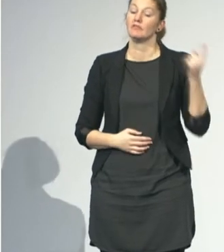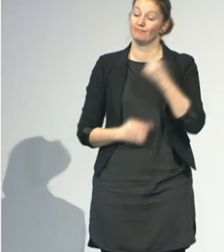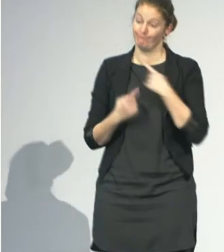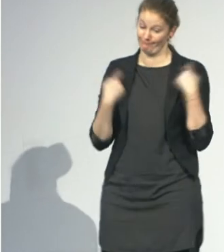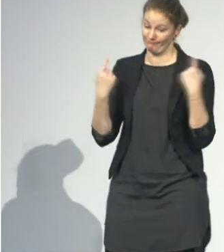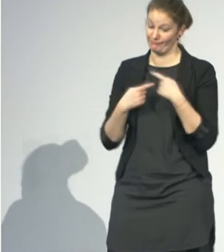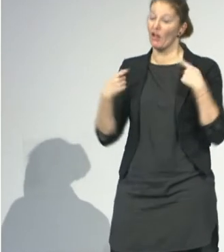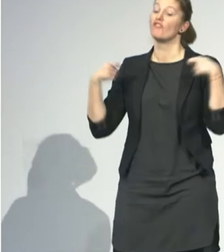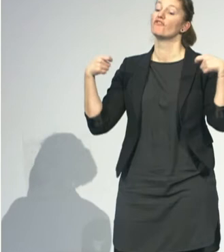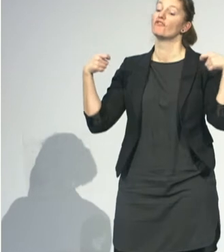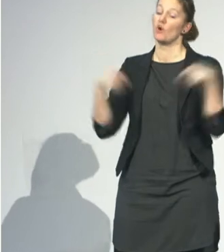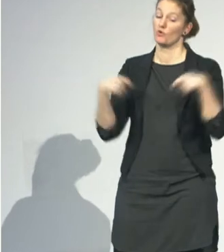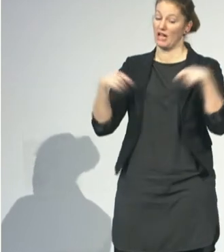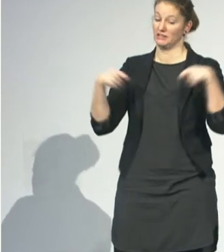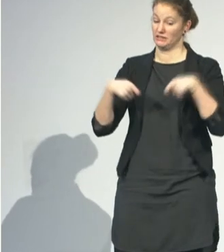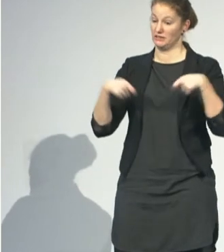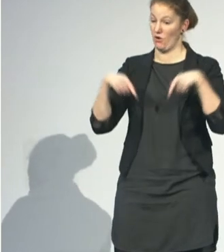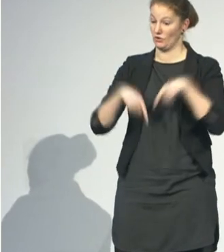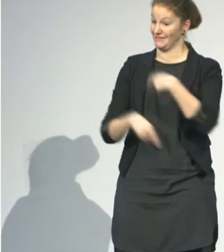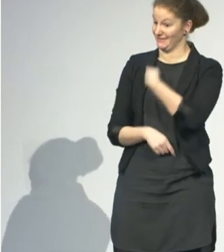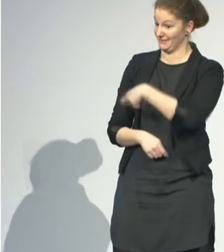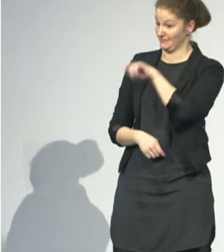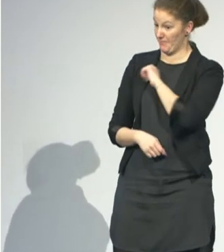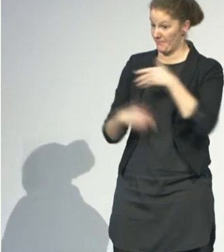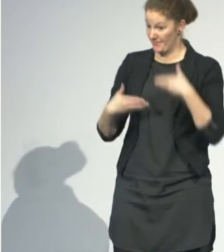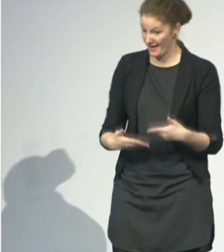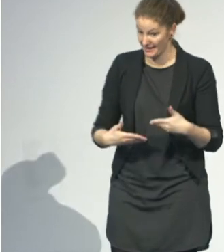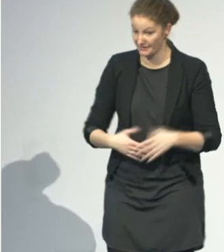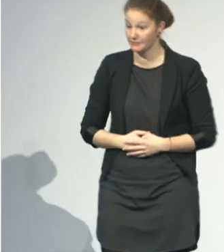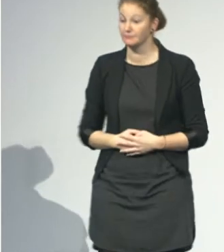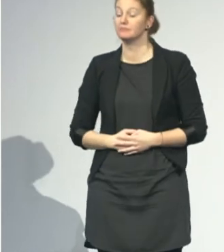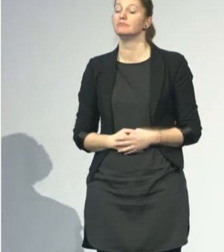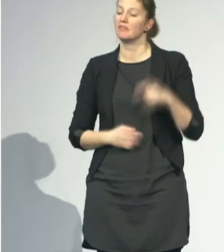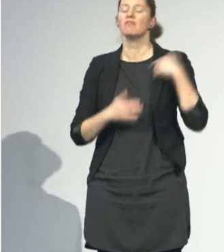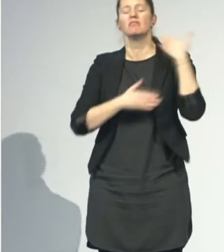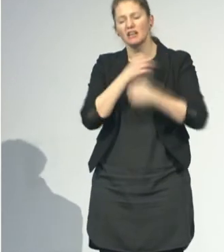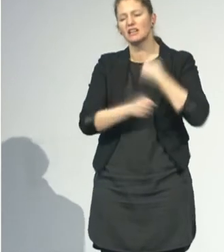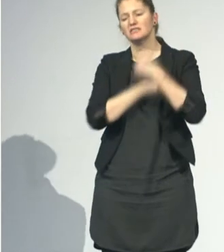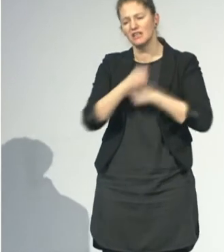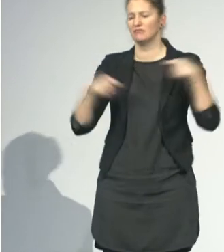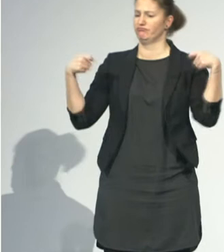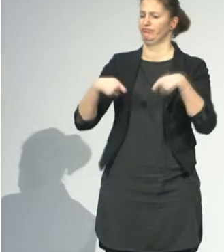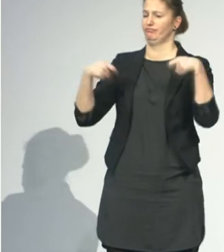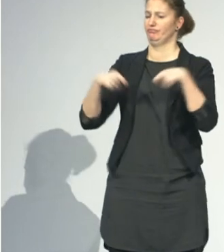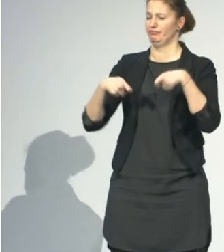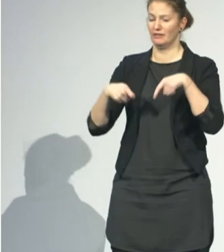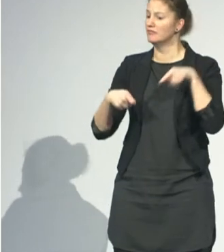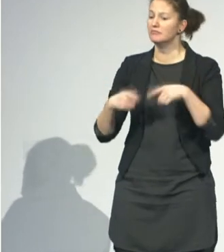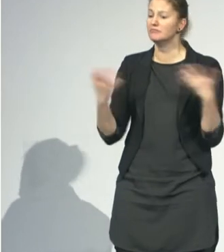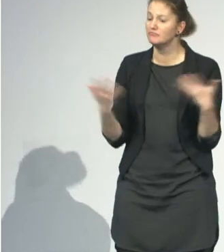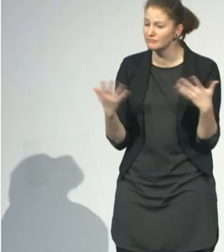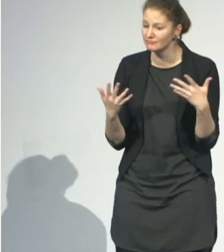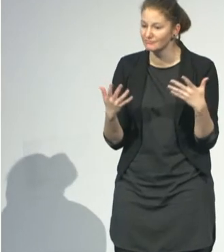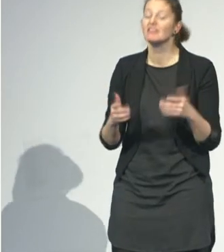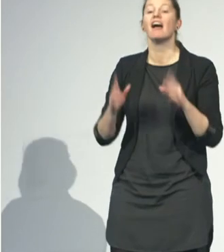many years to improve the quality of life of people with disabilities, mainly in Spain, but we try to do our best also in Europe,